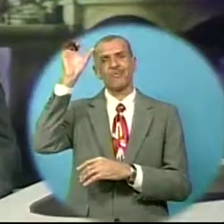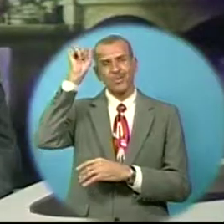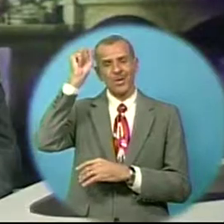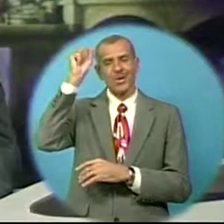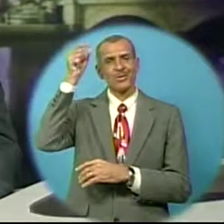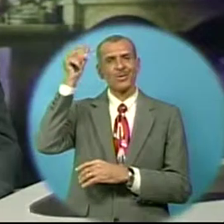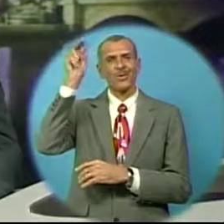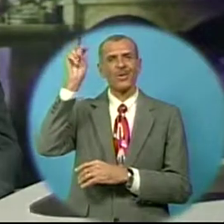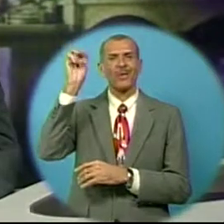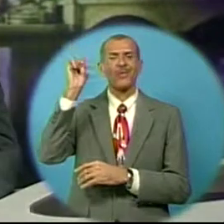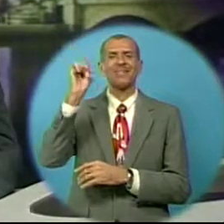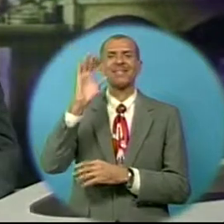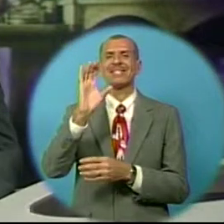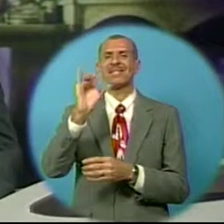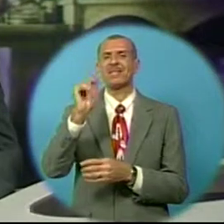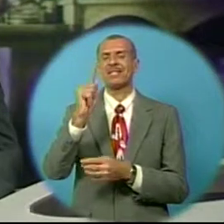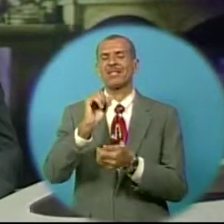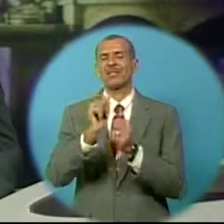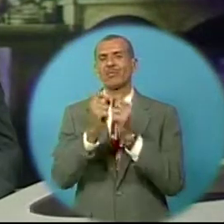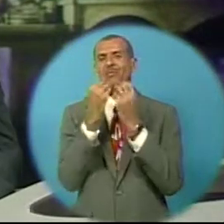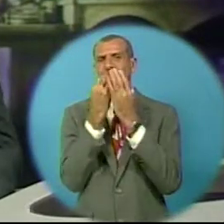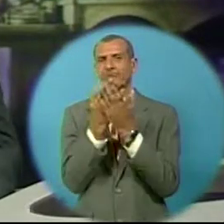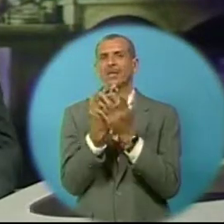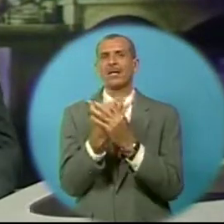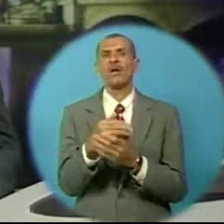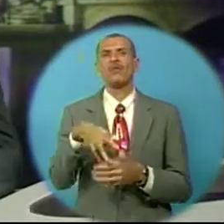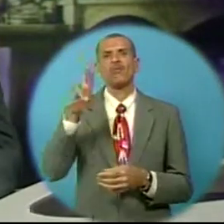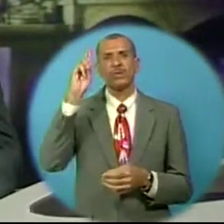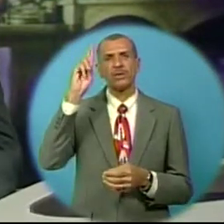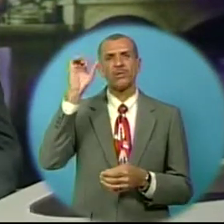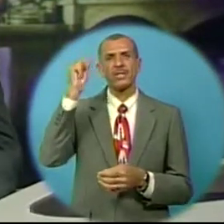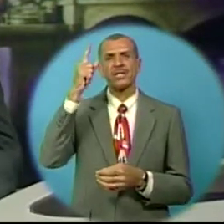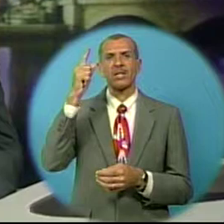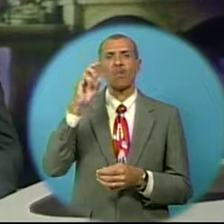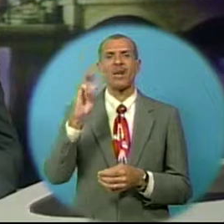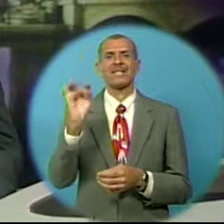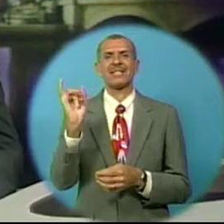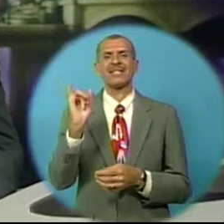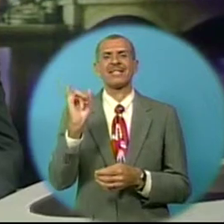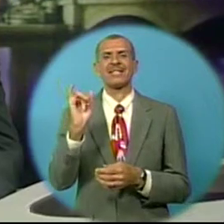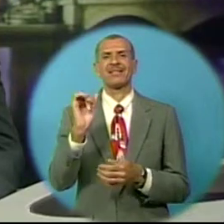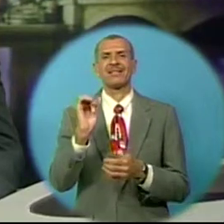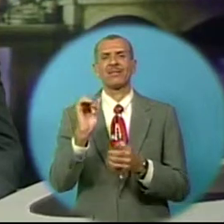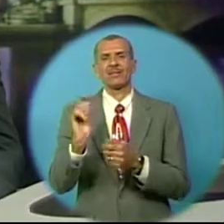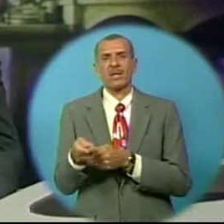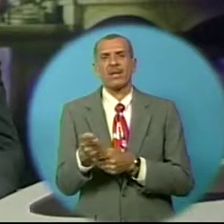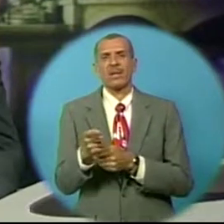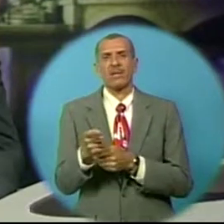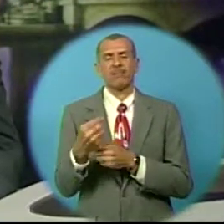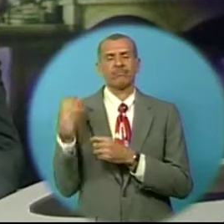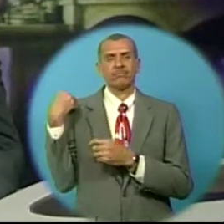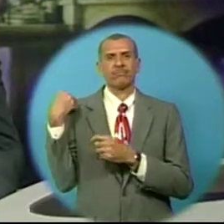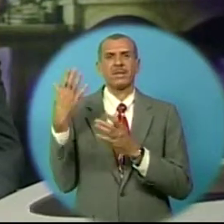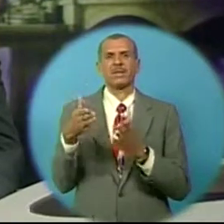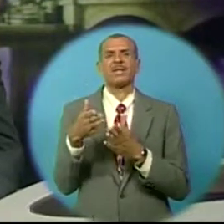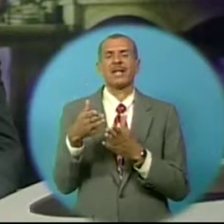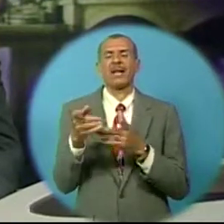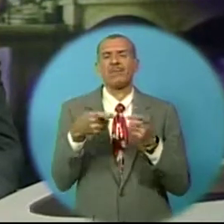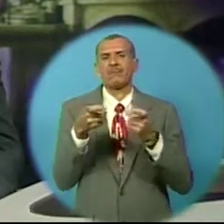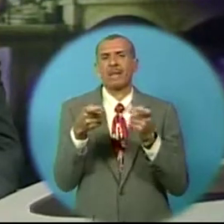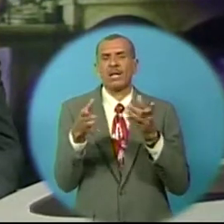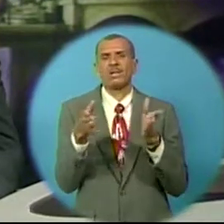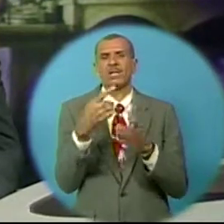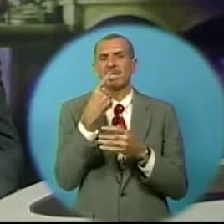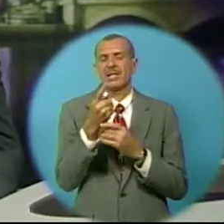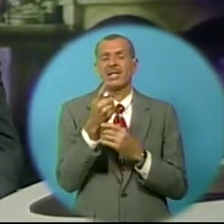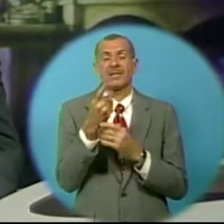With the CBC Sports, West Indies team manager Richie Richardson says the West Indies pair play disputes are a thing of the past as the